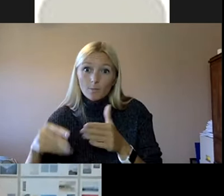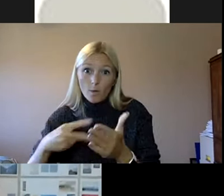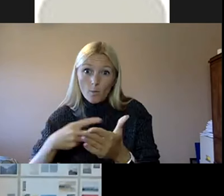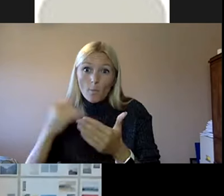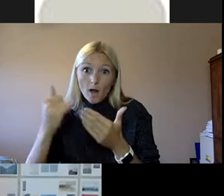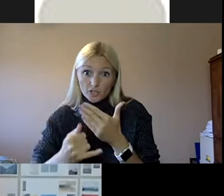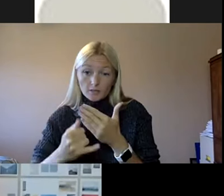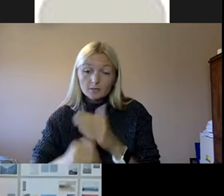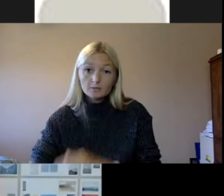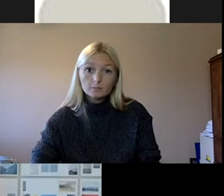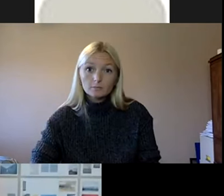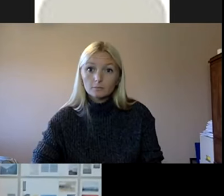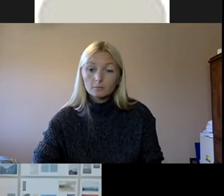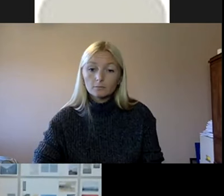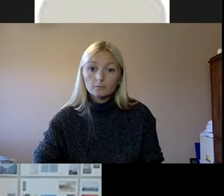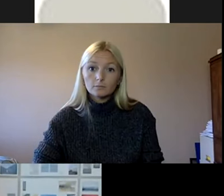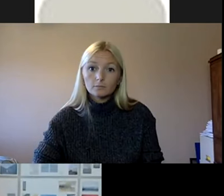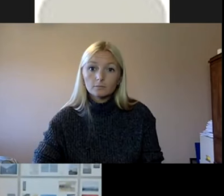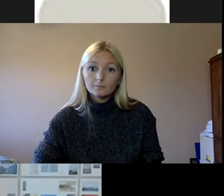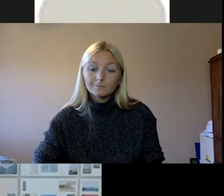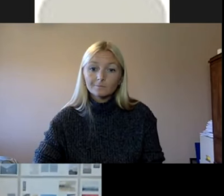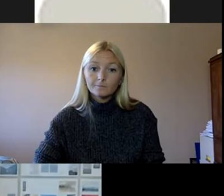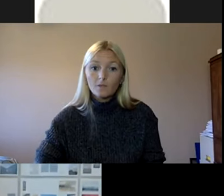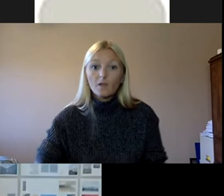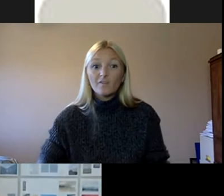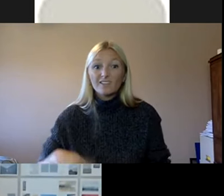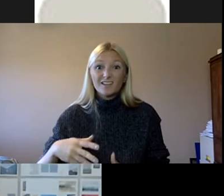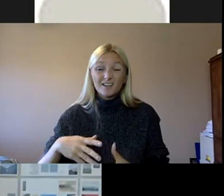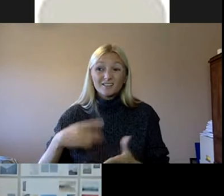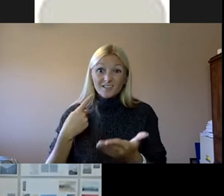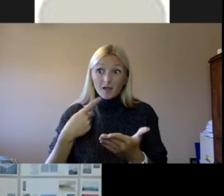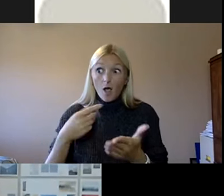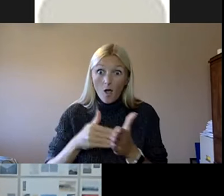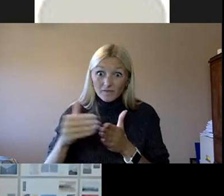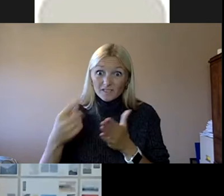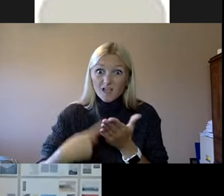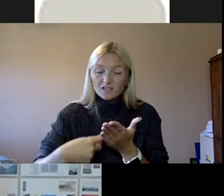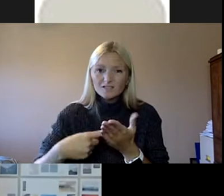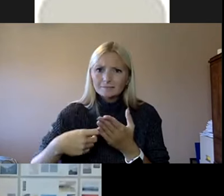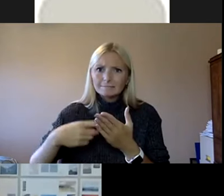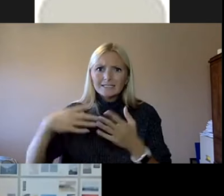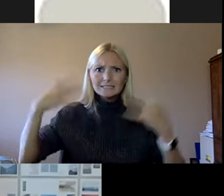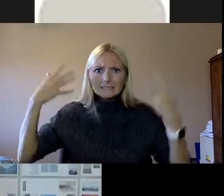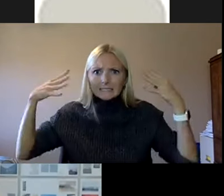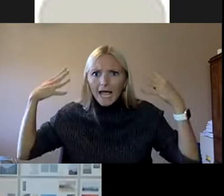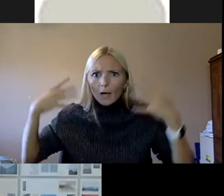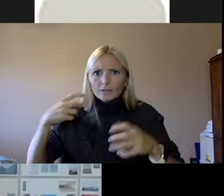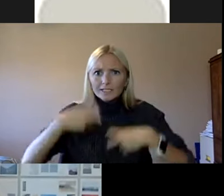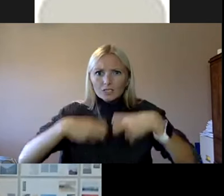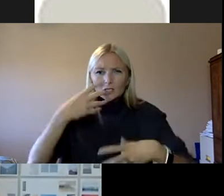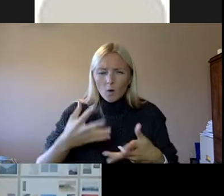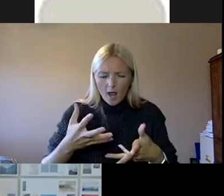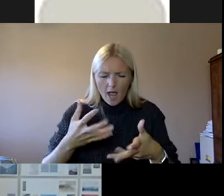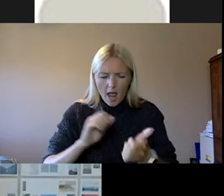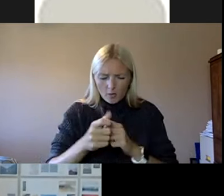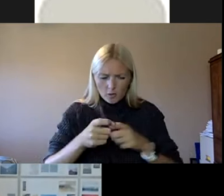Obviously, what is often discussed is the acoustic issue in a large, how do you manage different groups